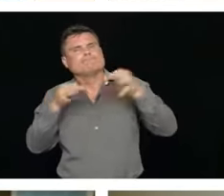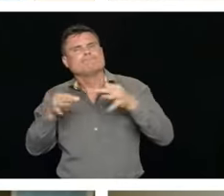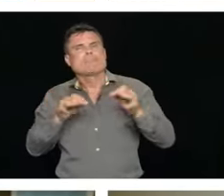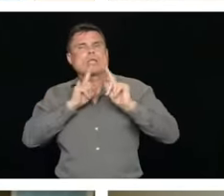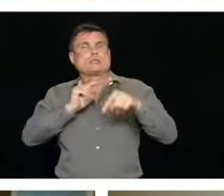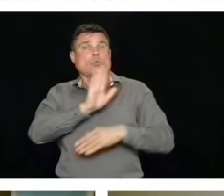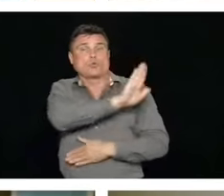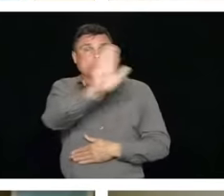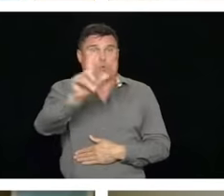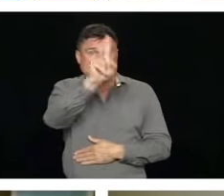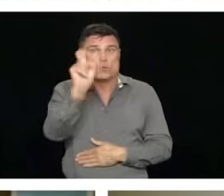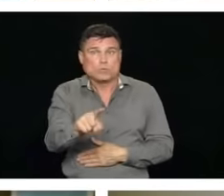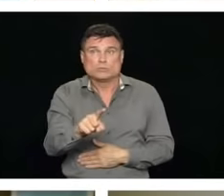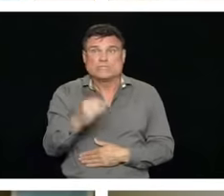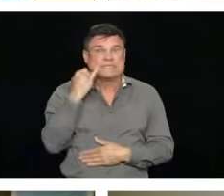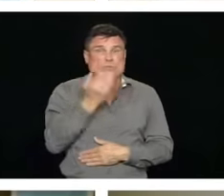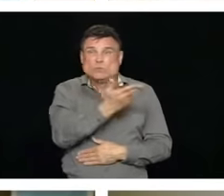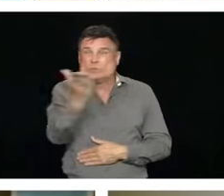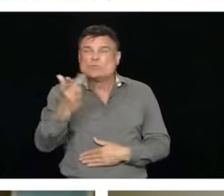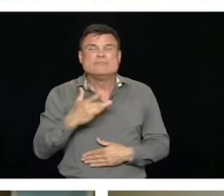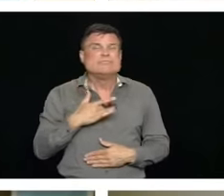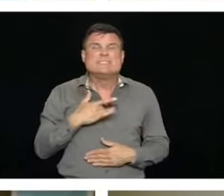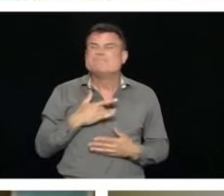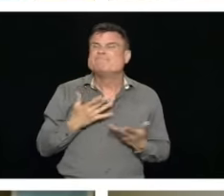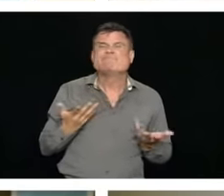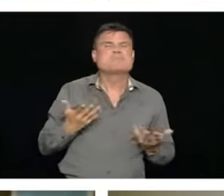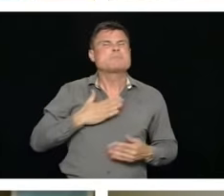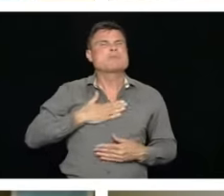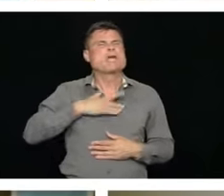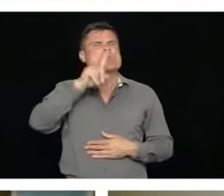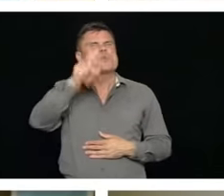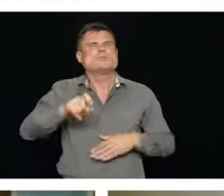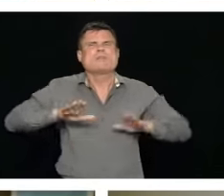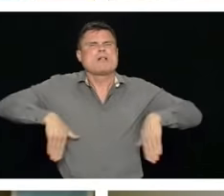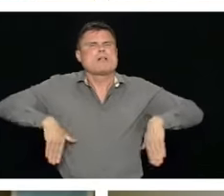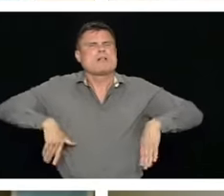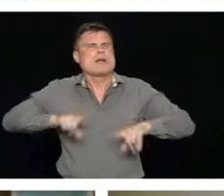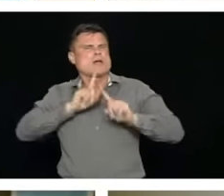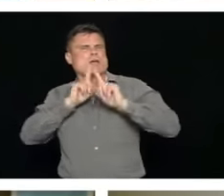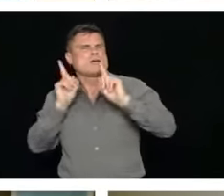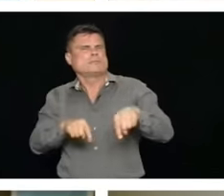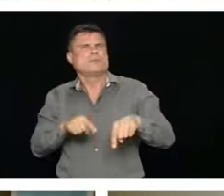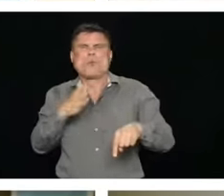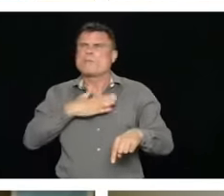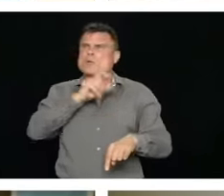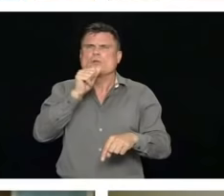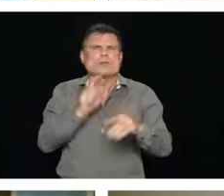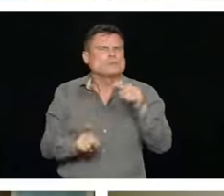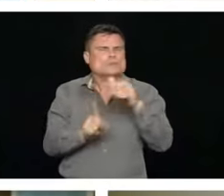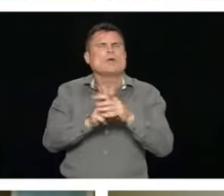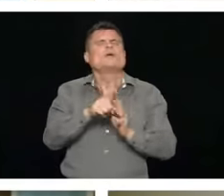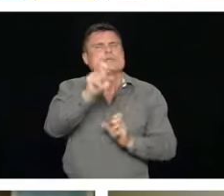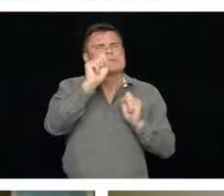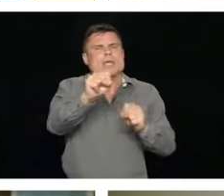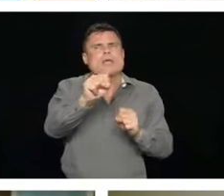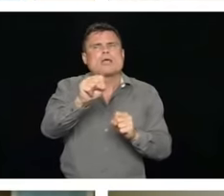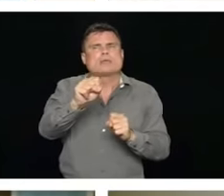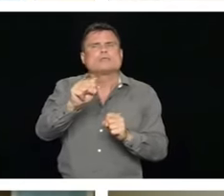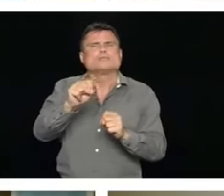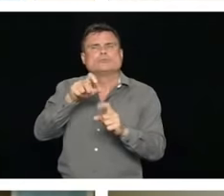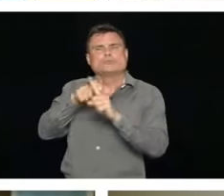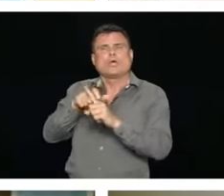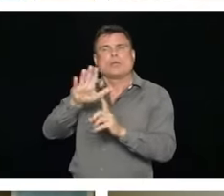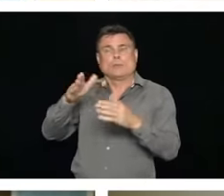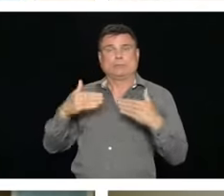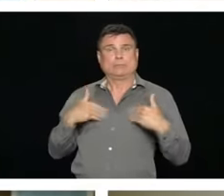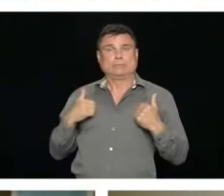regularly updates its FAQ section on our website to make sure you have the most up-to-date information. And just a reminder for those of you, it's